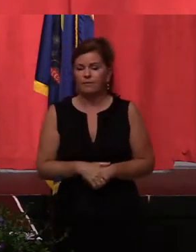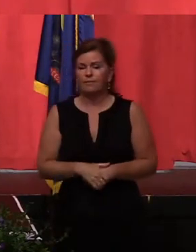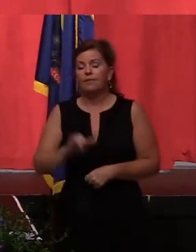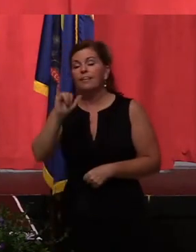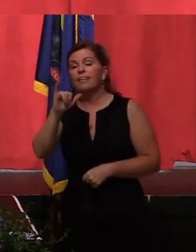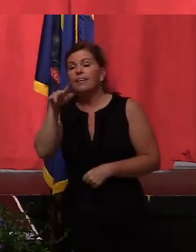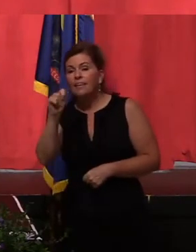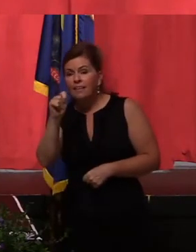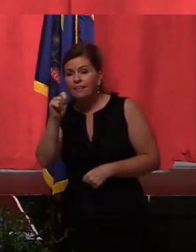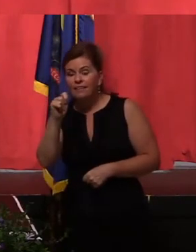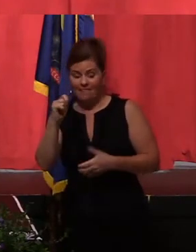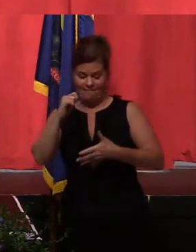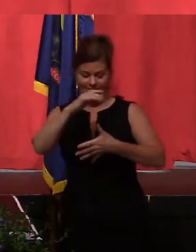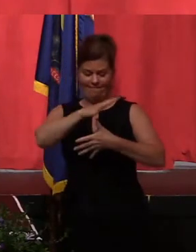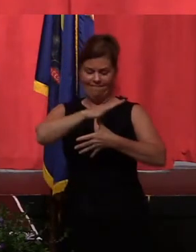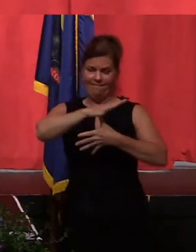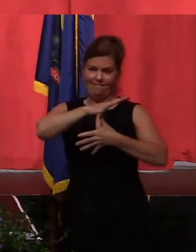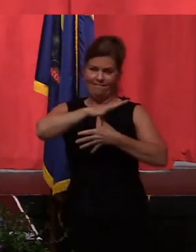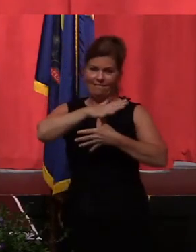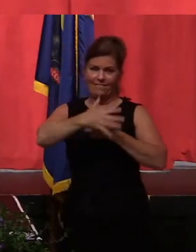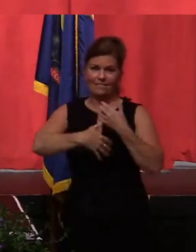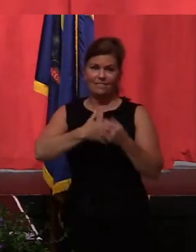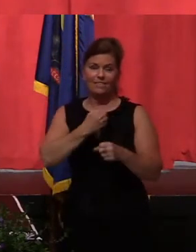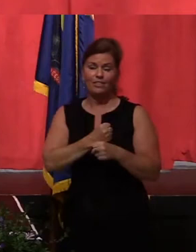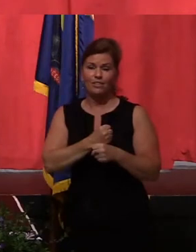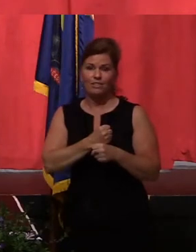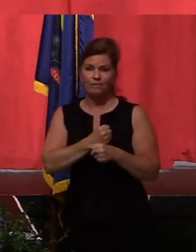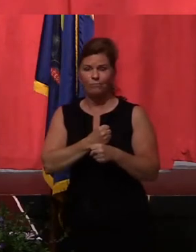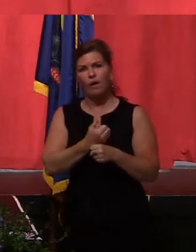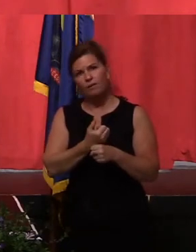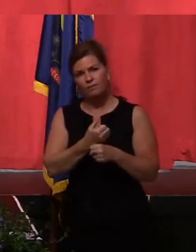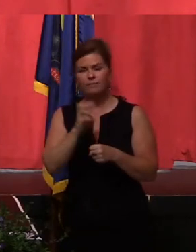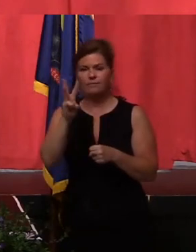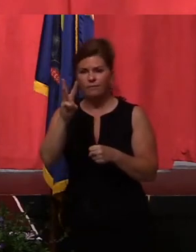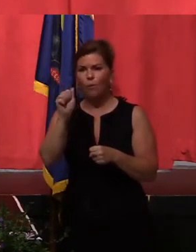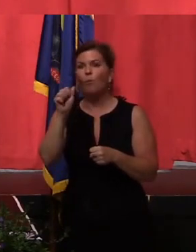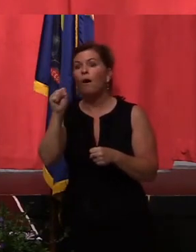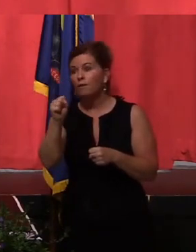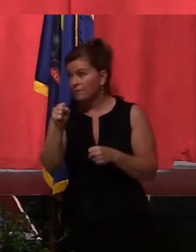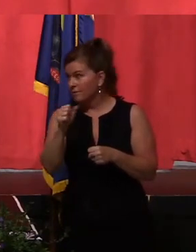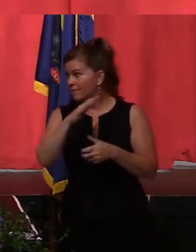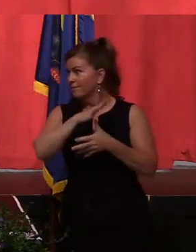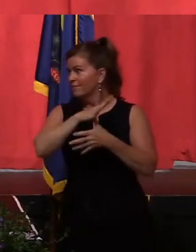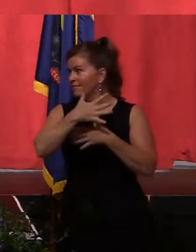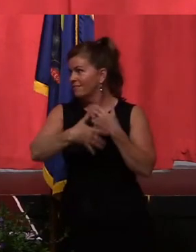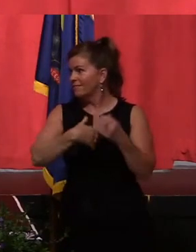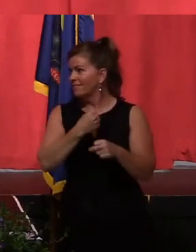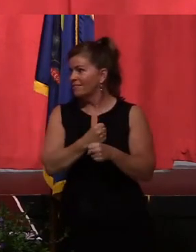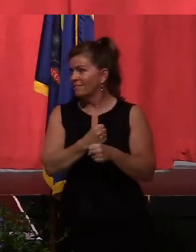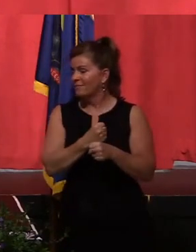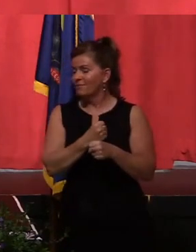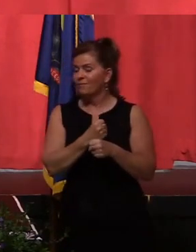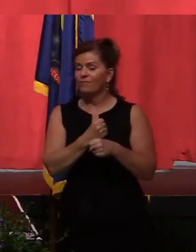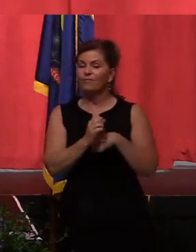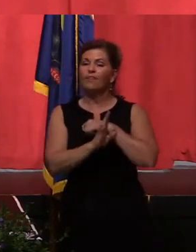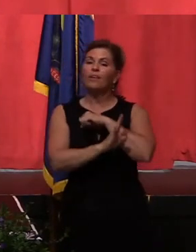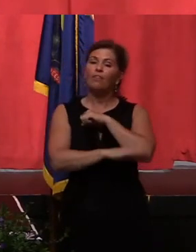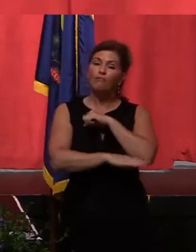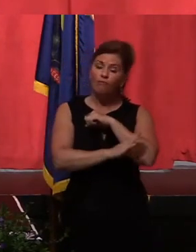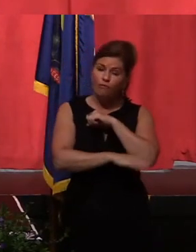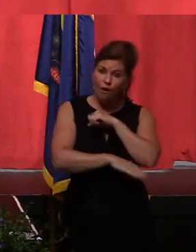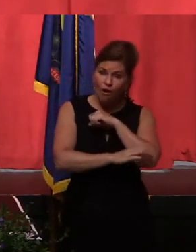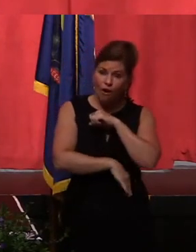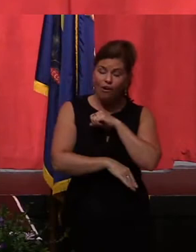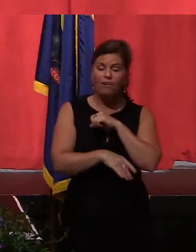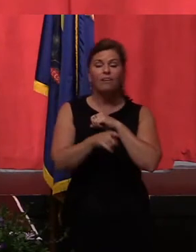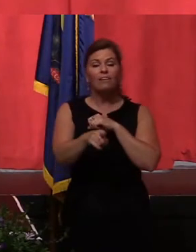It was senior year. Was senior year. In the fall, it was going